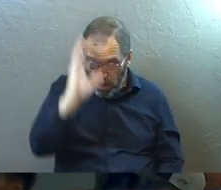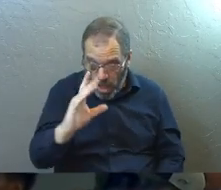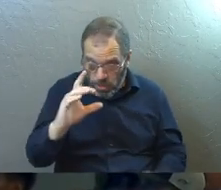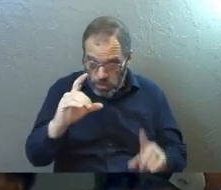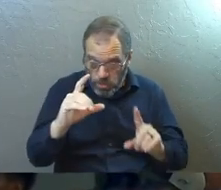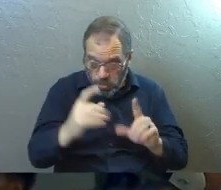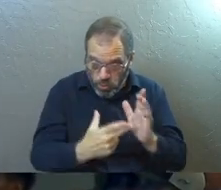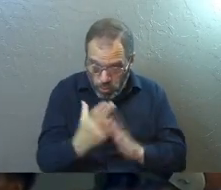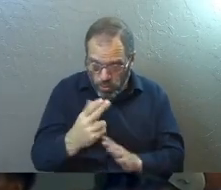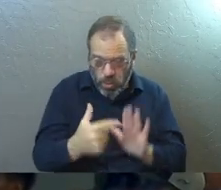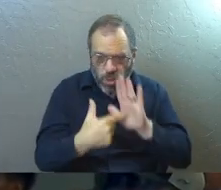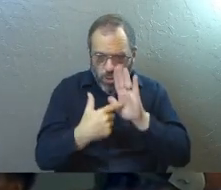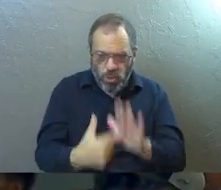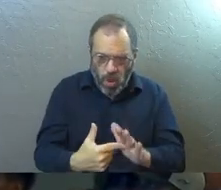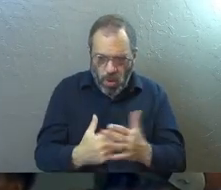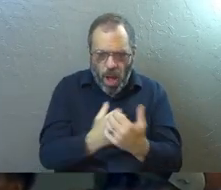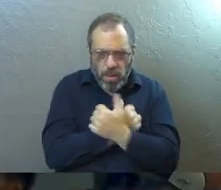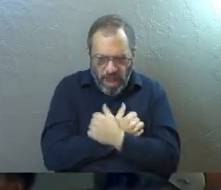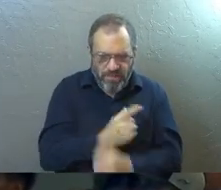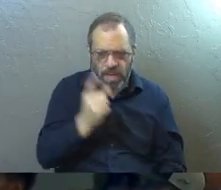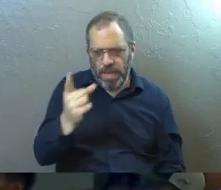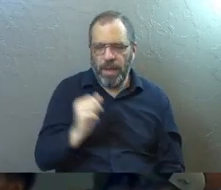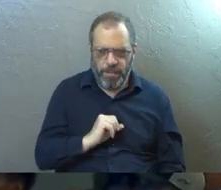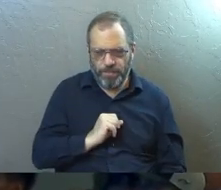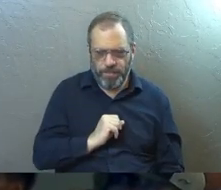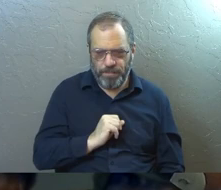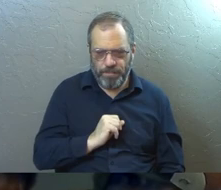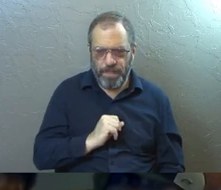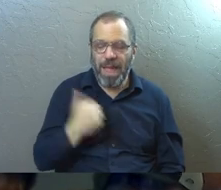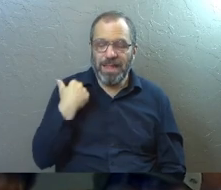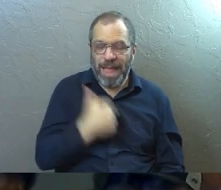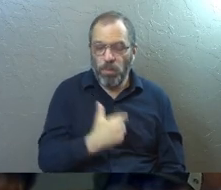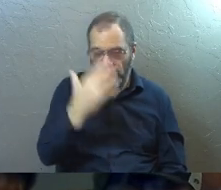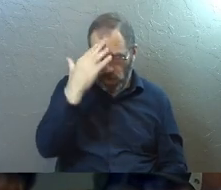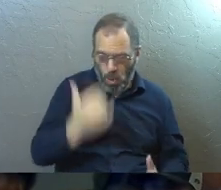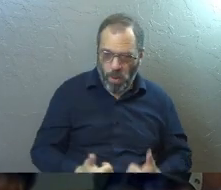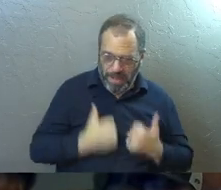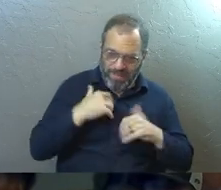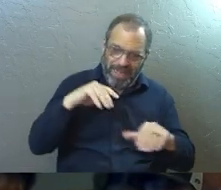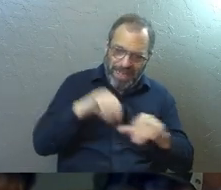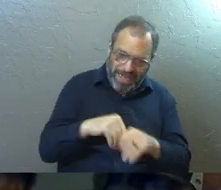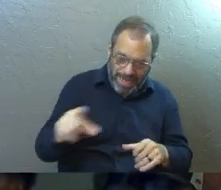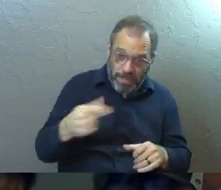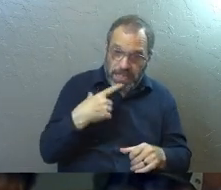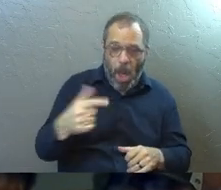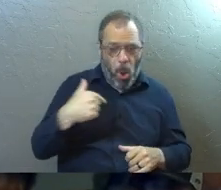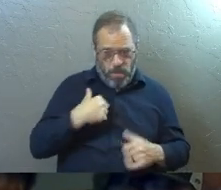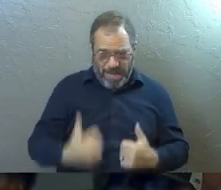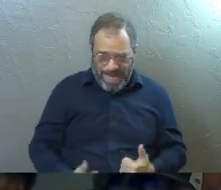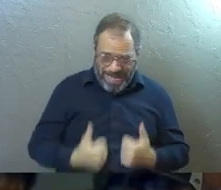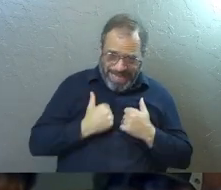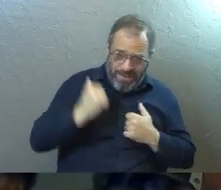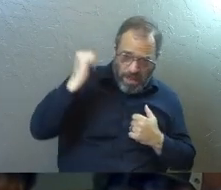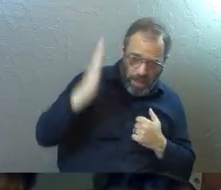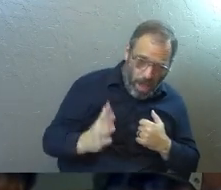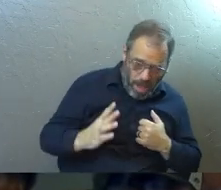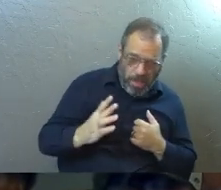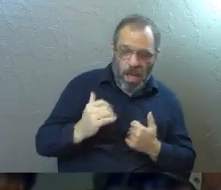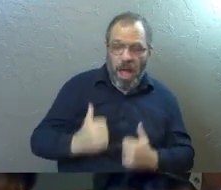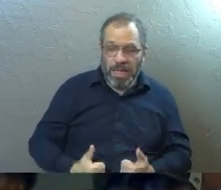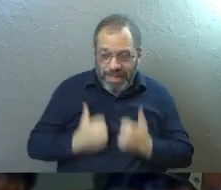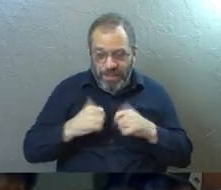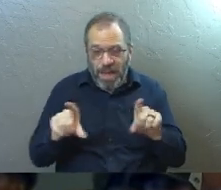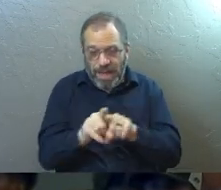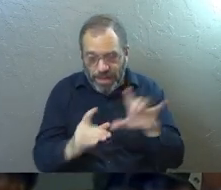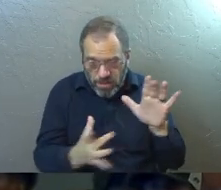word truly show how completely they love him. That is how we know we are living in him. Those who say they live in God should live their